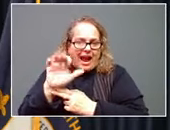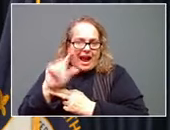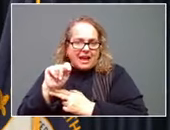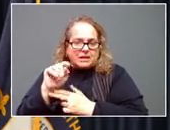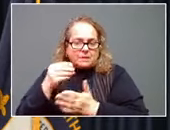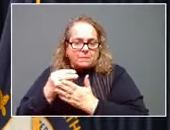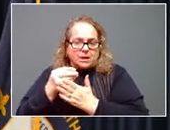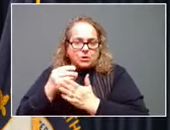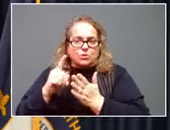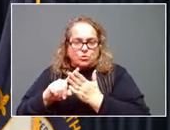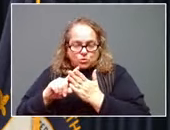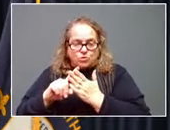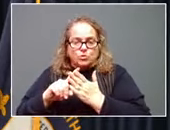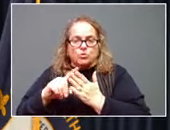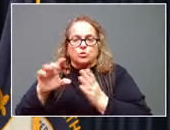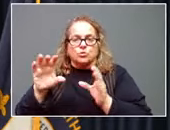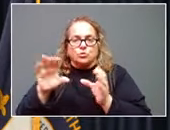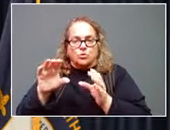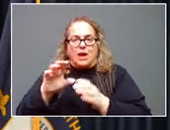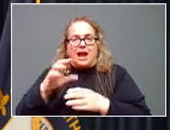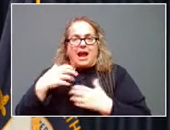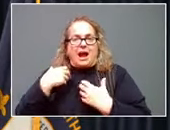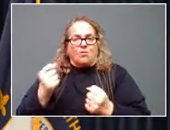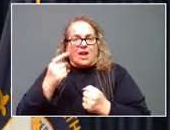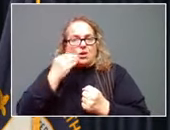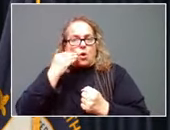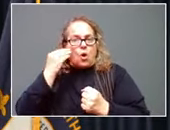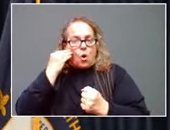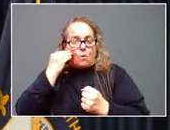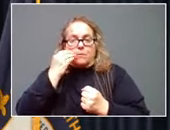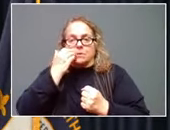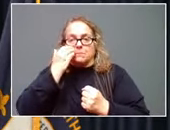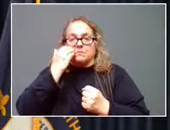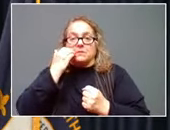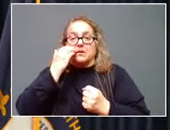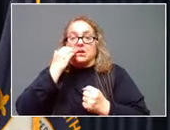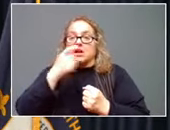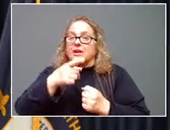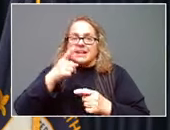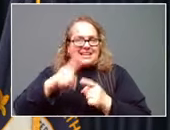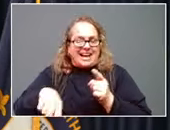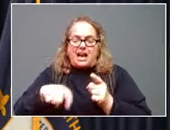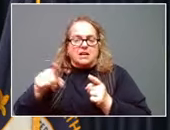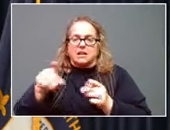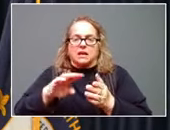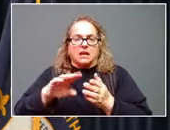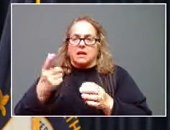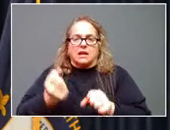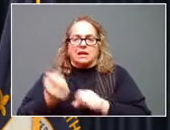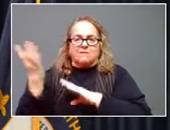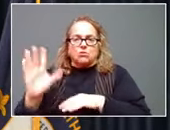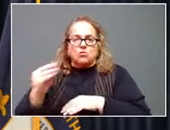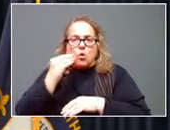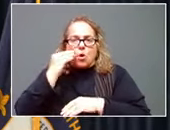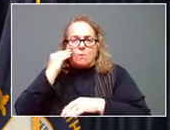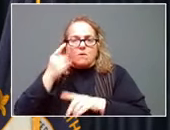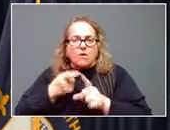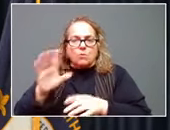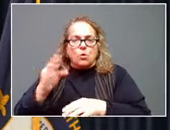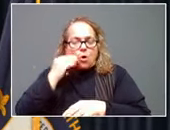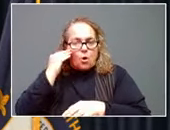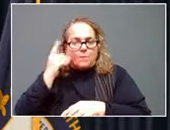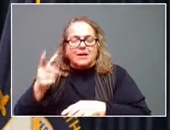Eviction Relief Fund. That program helped renters to stay in their homes and provided much needed relief.